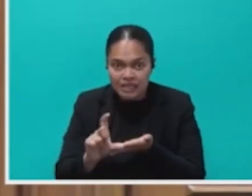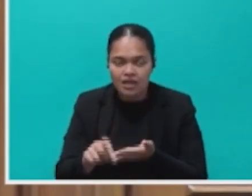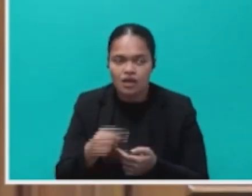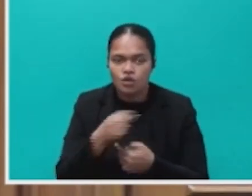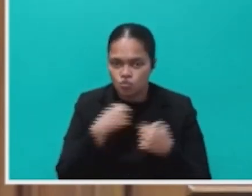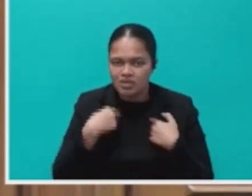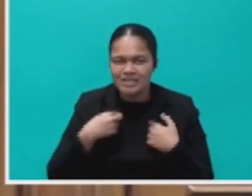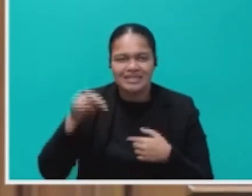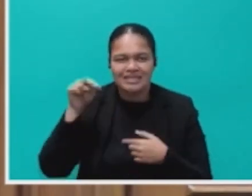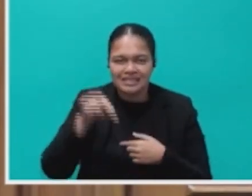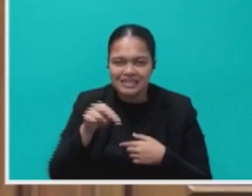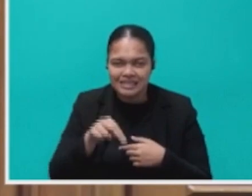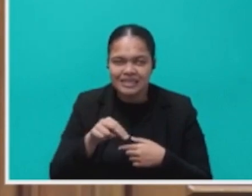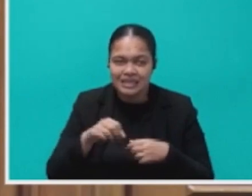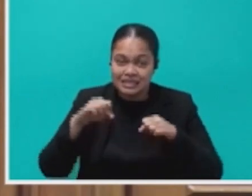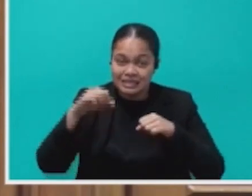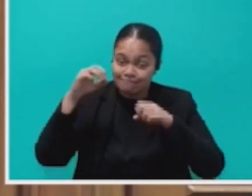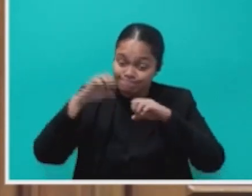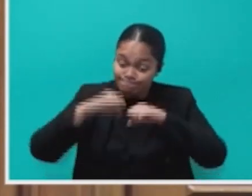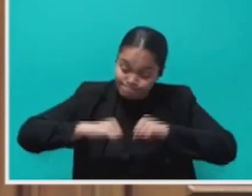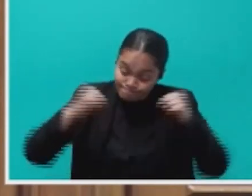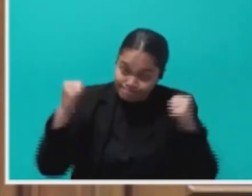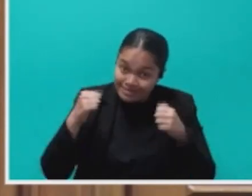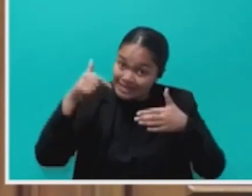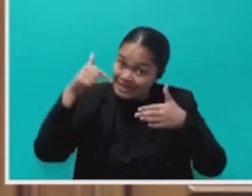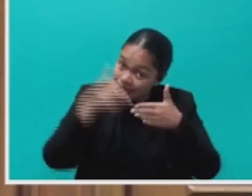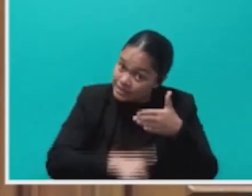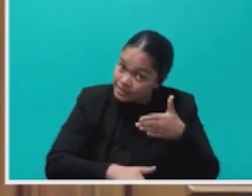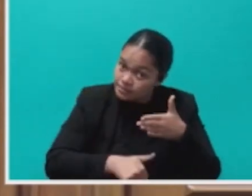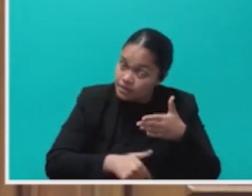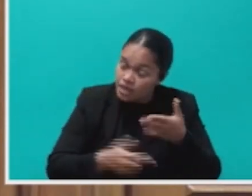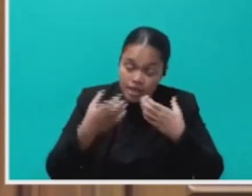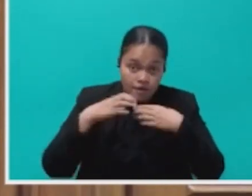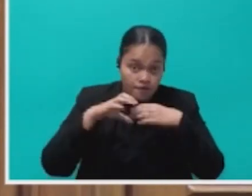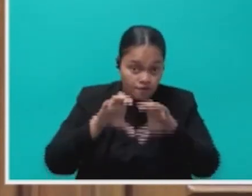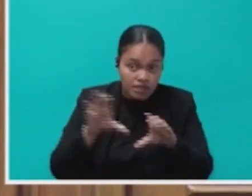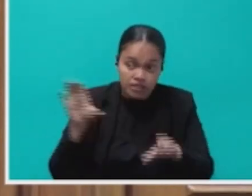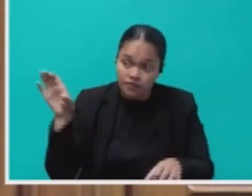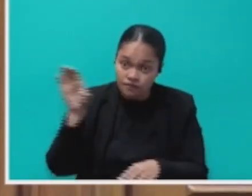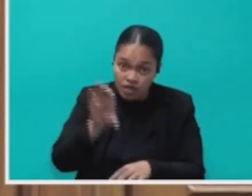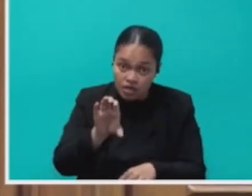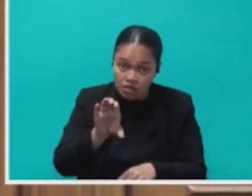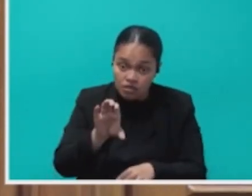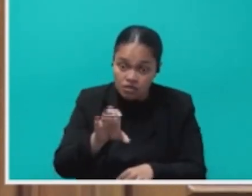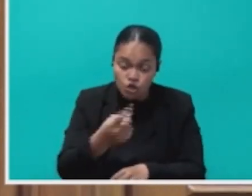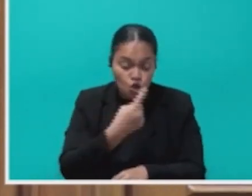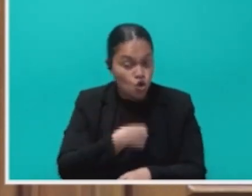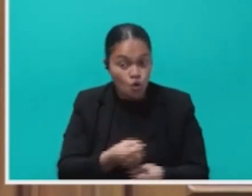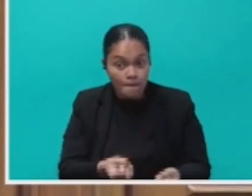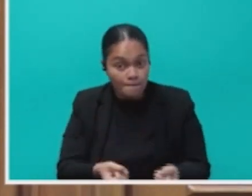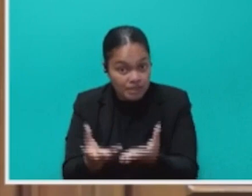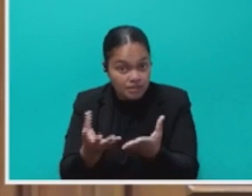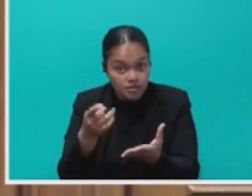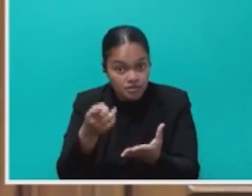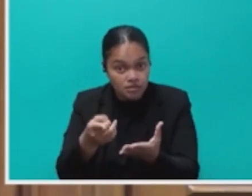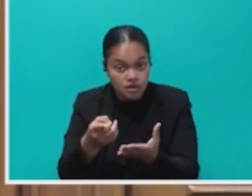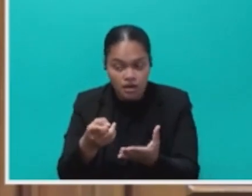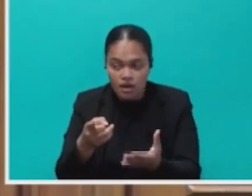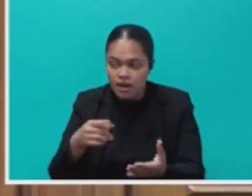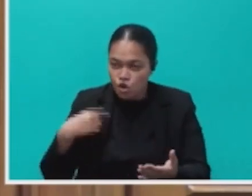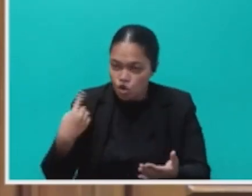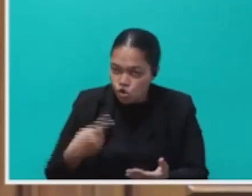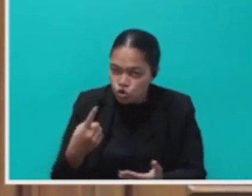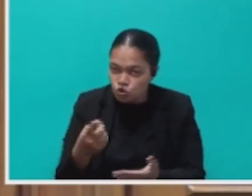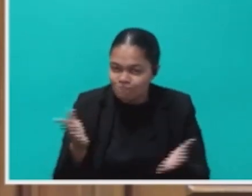we need to dig deep, invest the funds, commit the manpower, enforce the